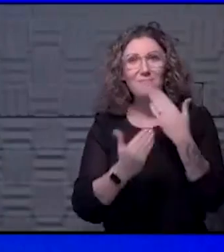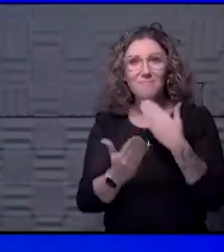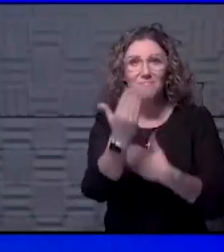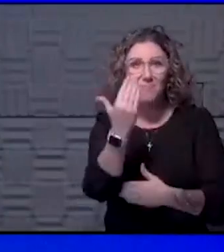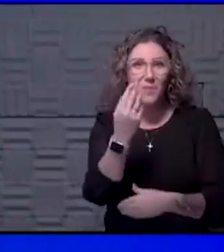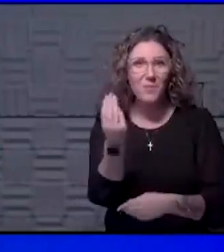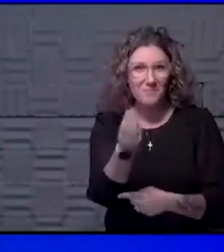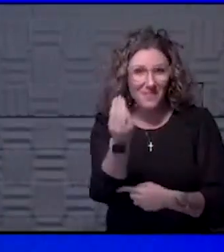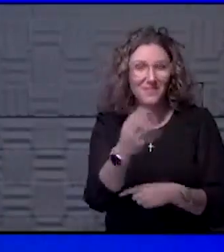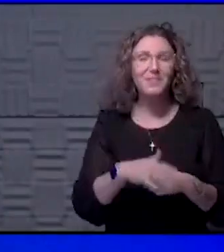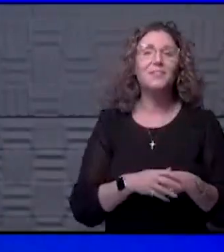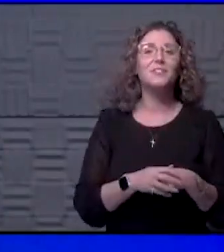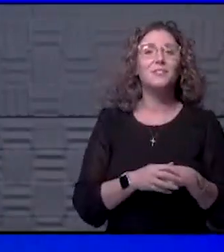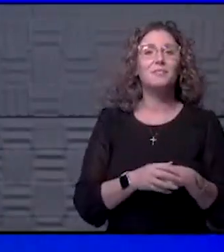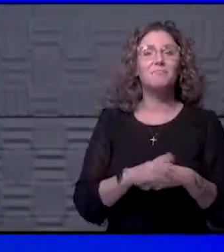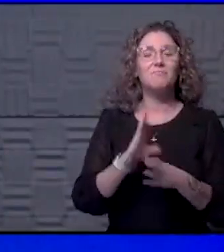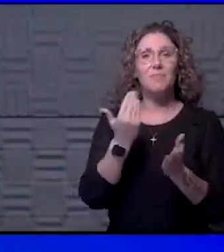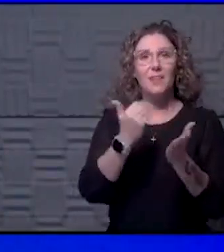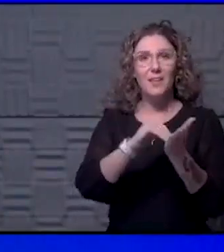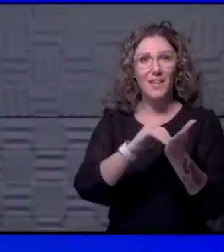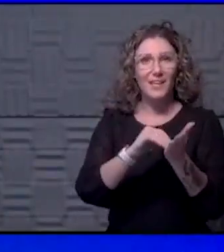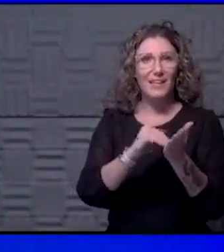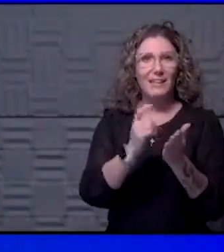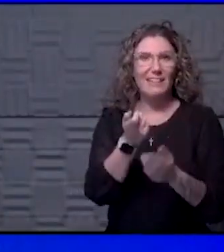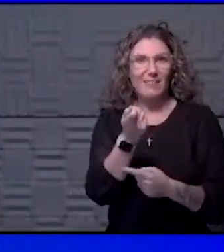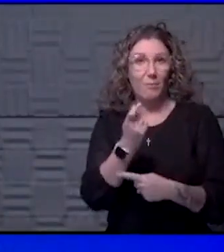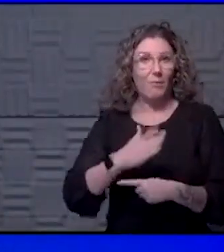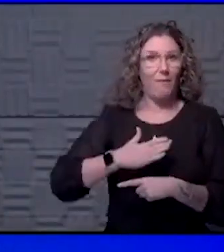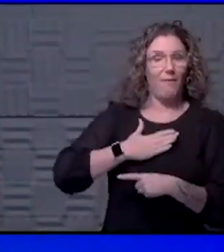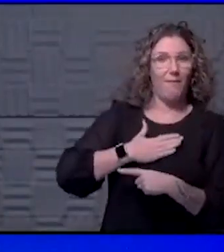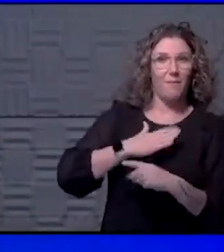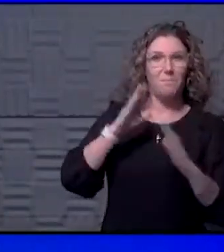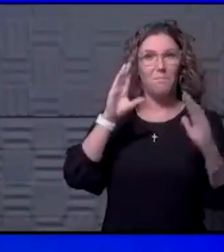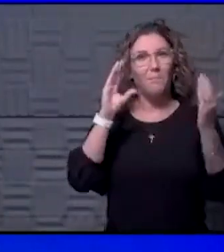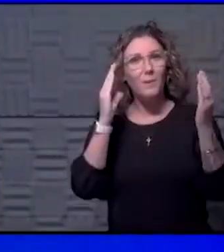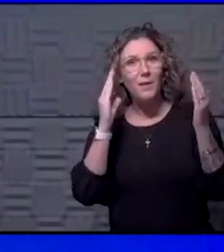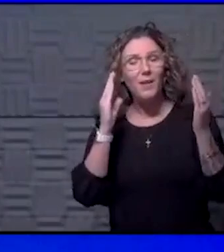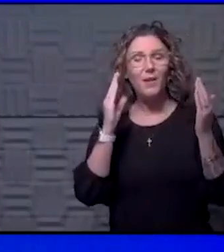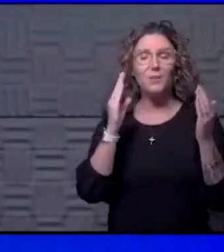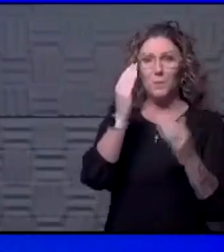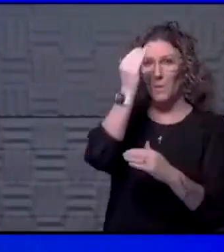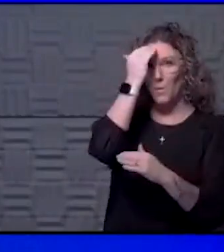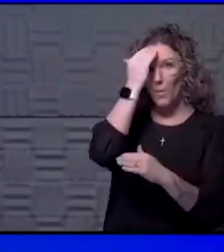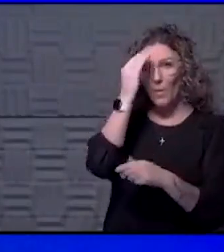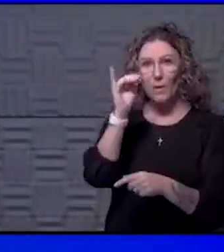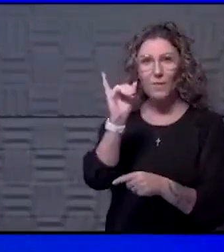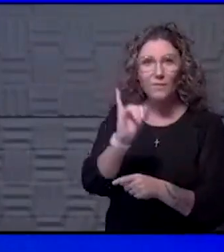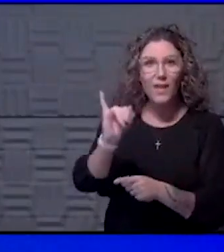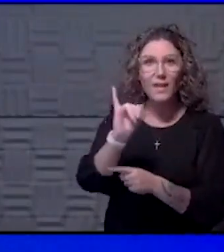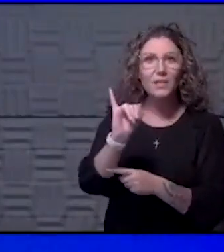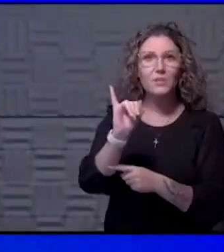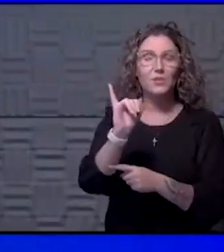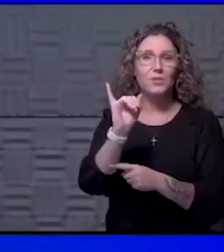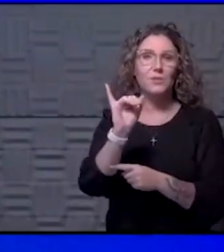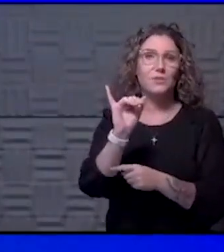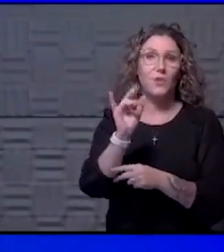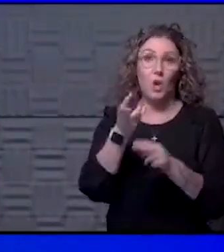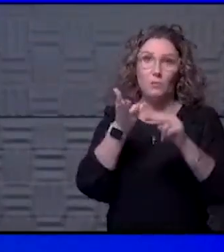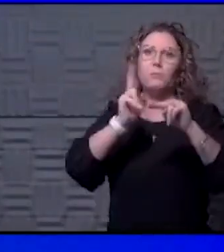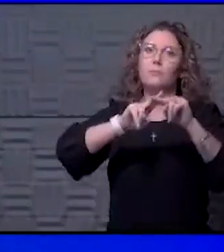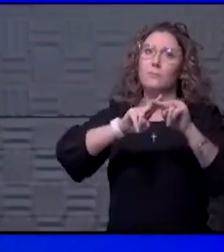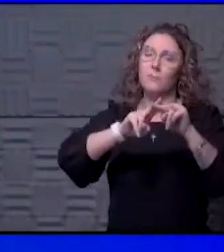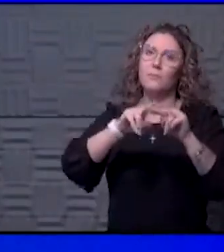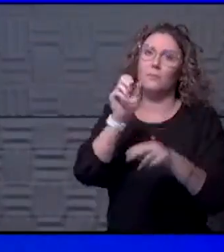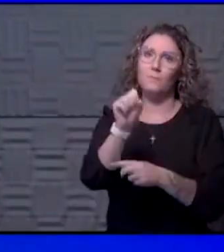everybody. I think we're, again, a little bit happy right now compared to, we know that infections continue to